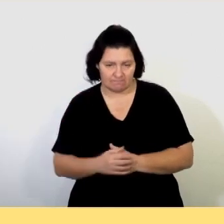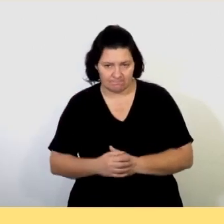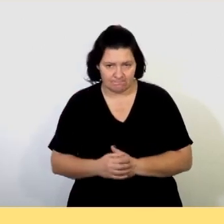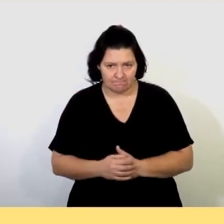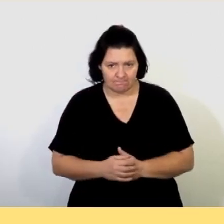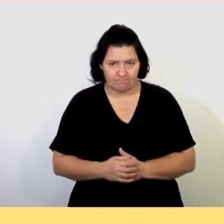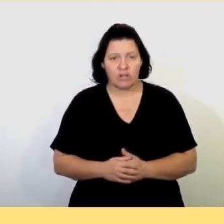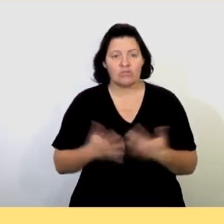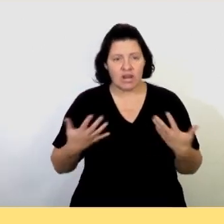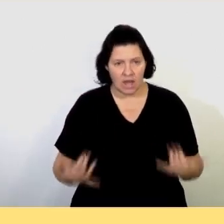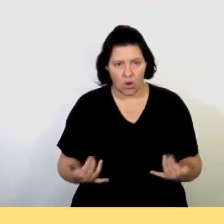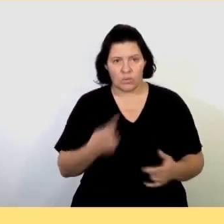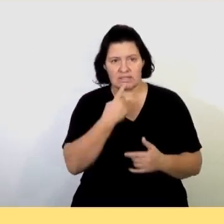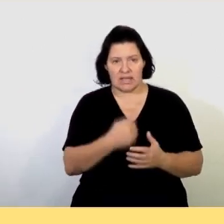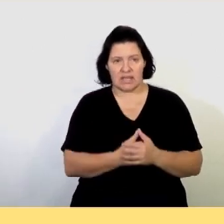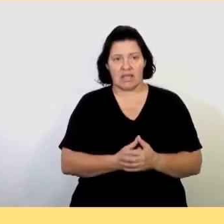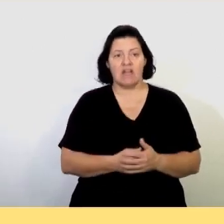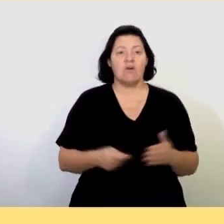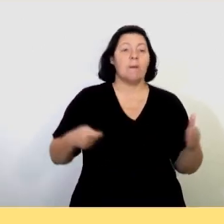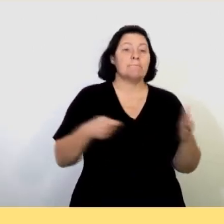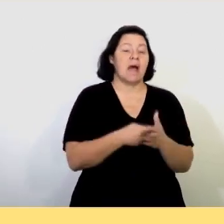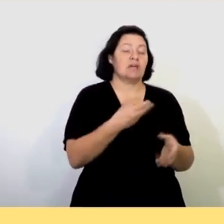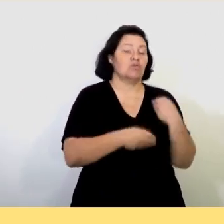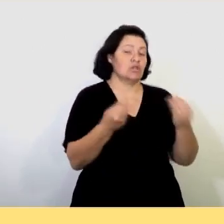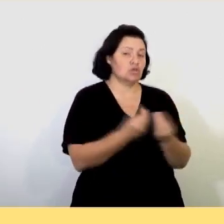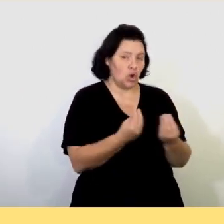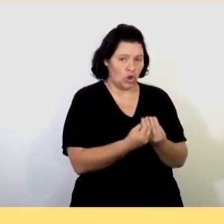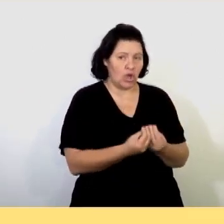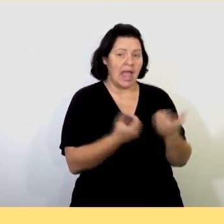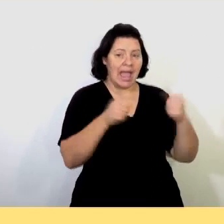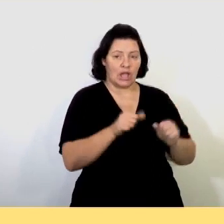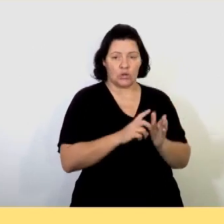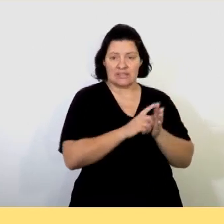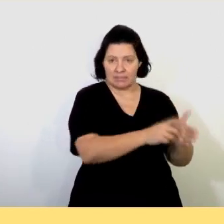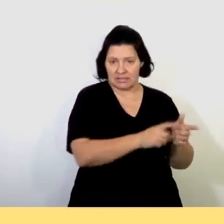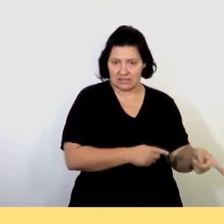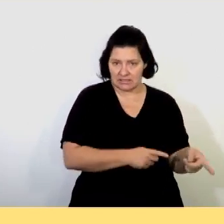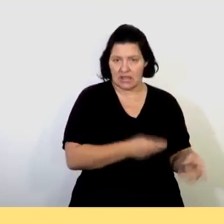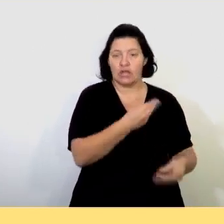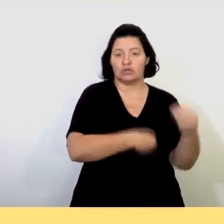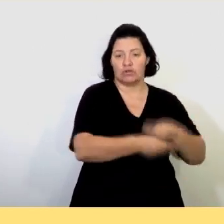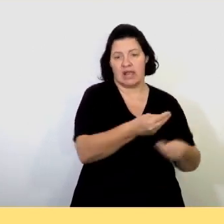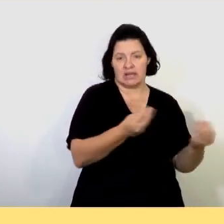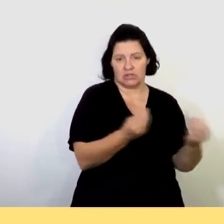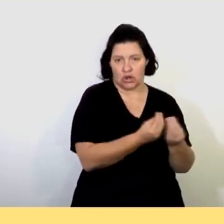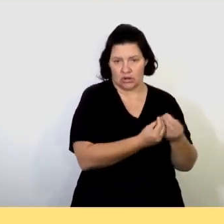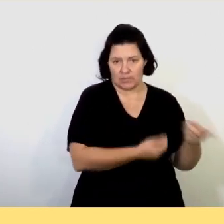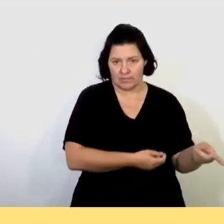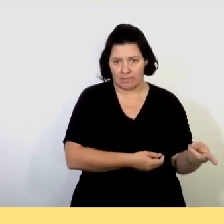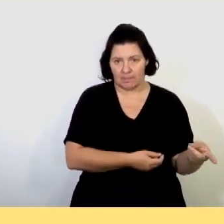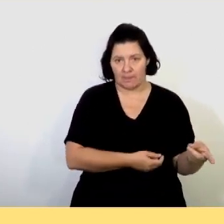114,600. So we're now going to say, if we bought trading stock, account debited,